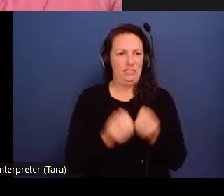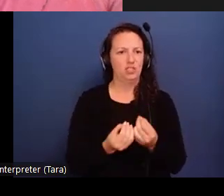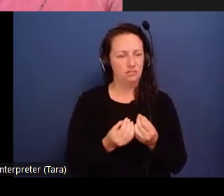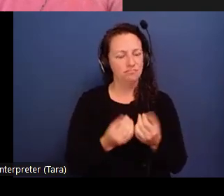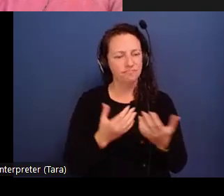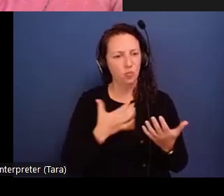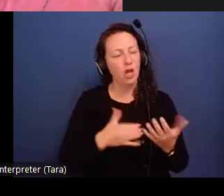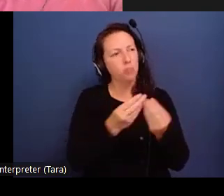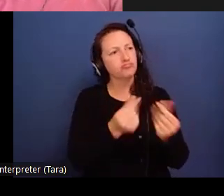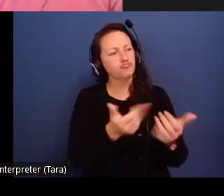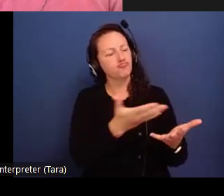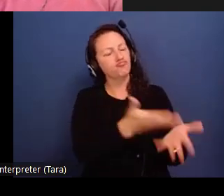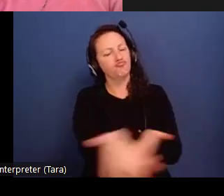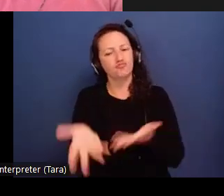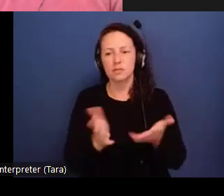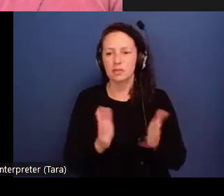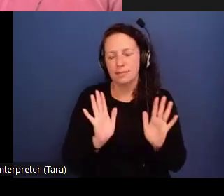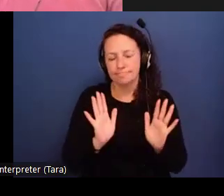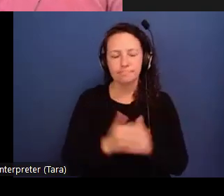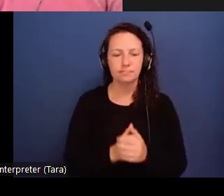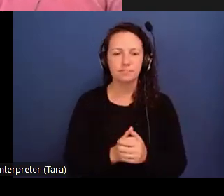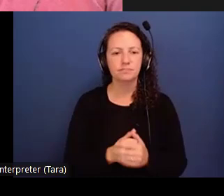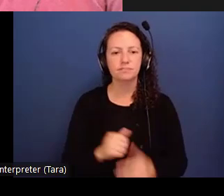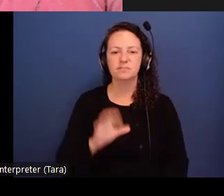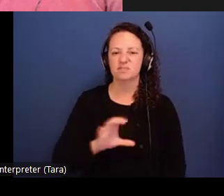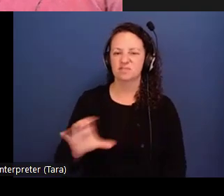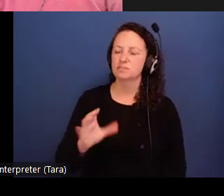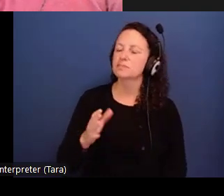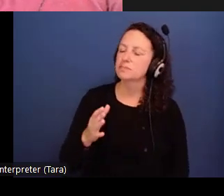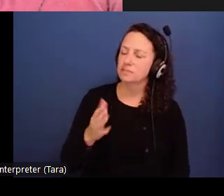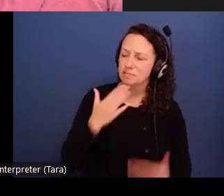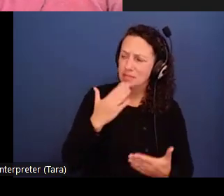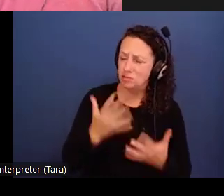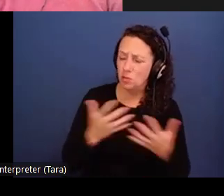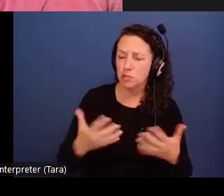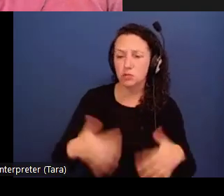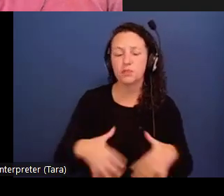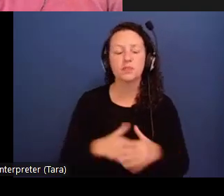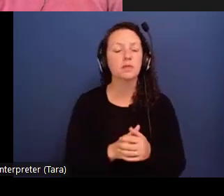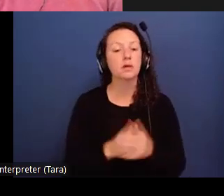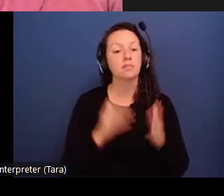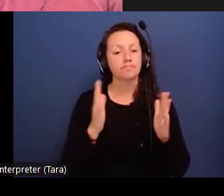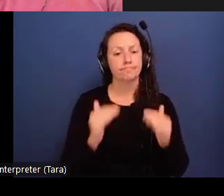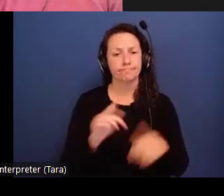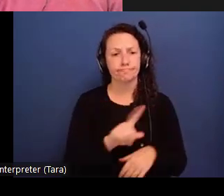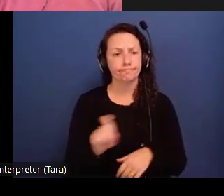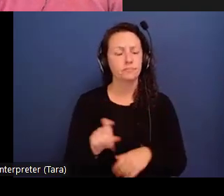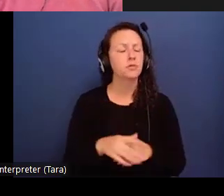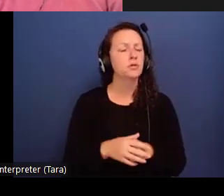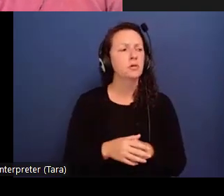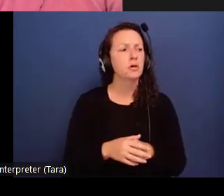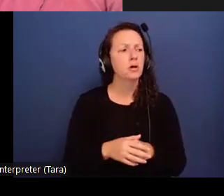Wow, thank you so much. So my next question sort of asks ask you all to talk a little